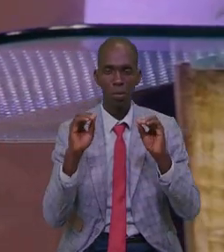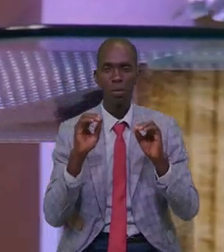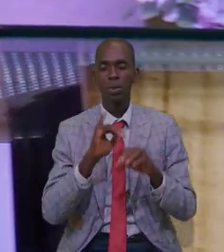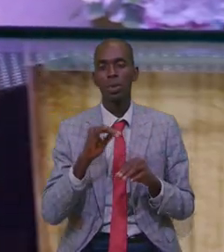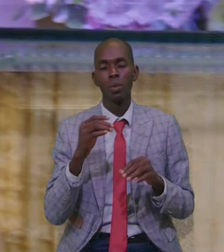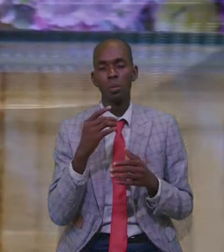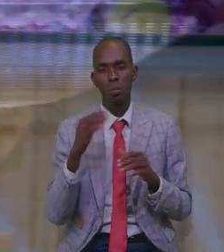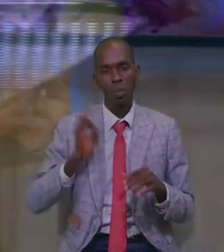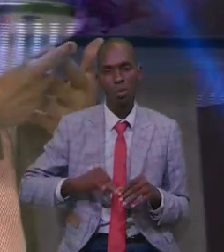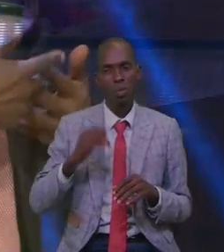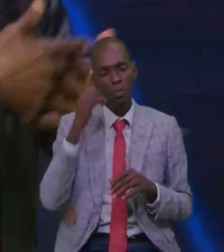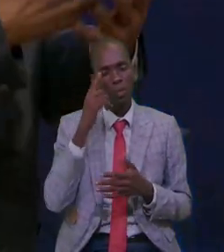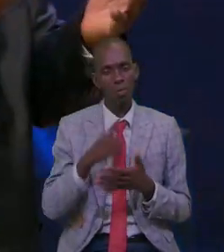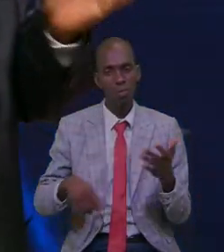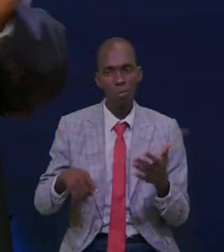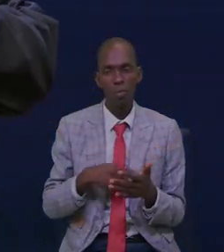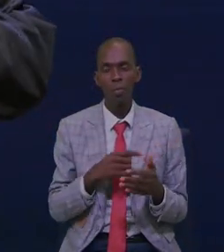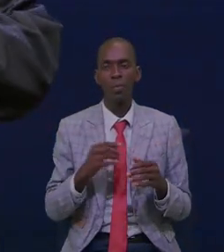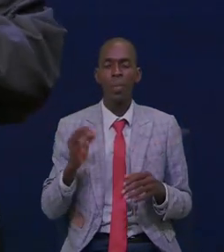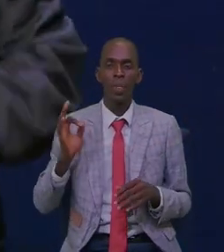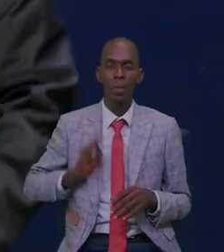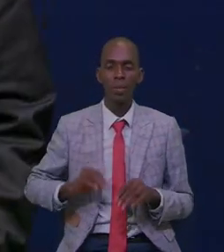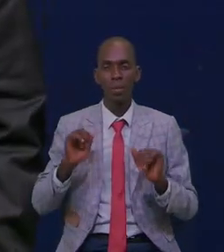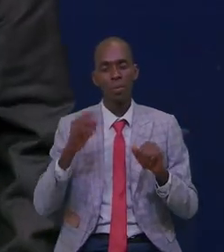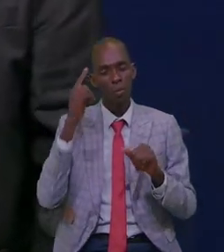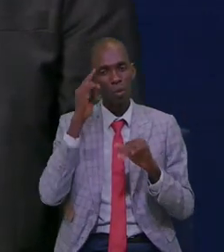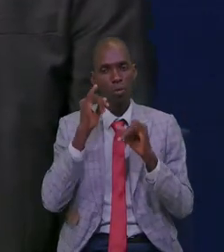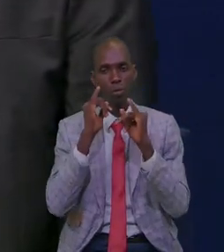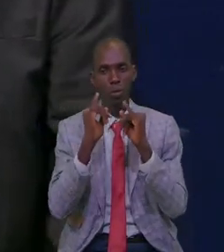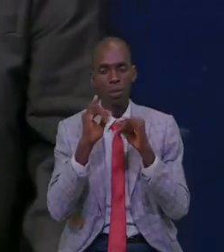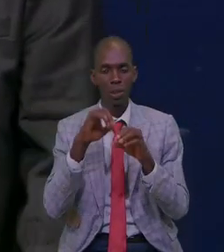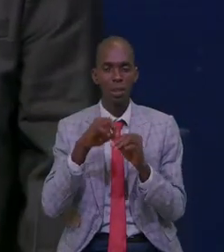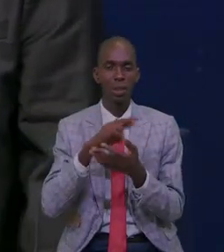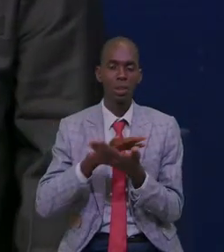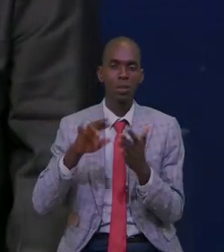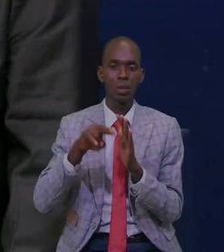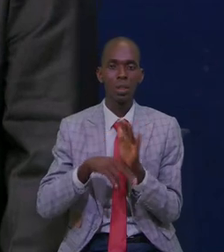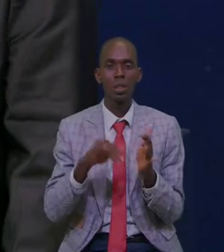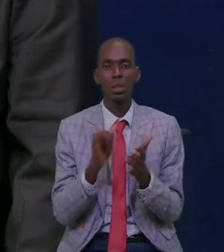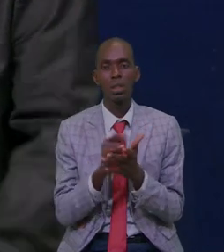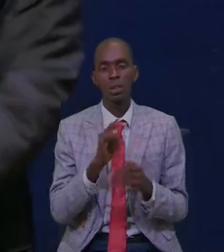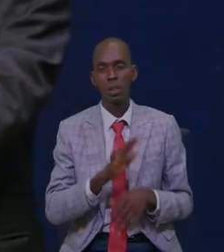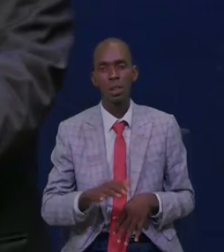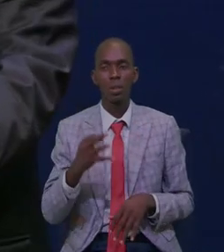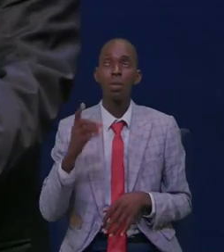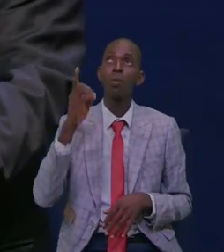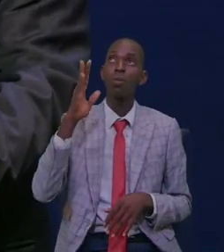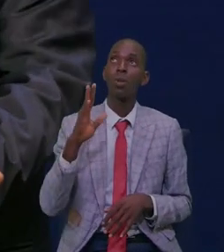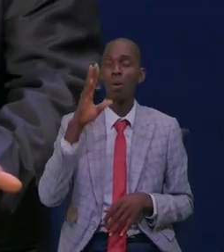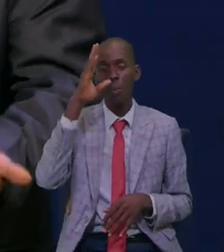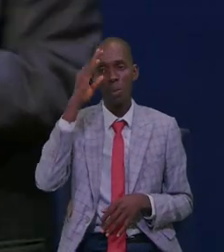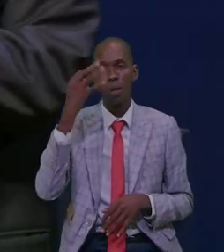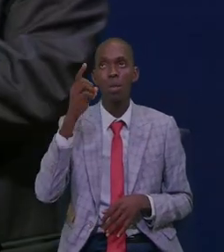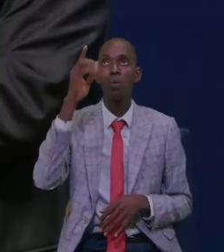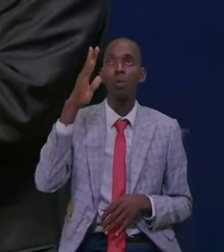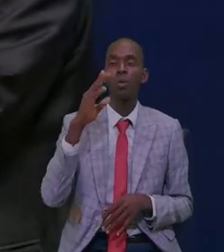and profitable for instruction in righteousness, that the child of God, the man of God, the